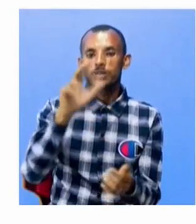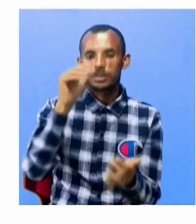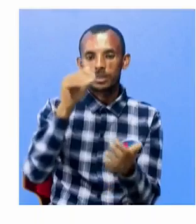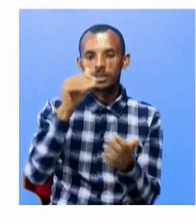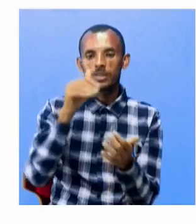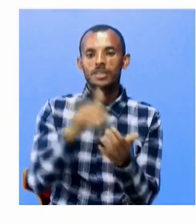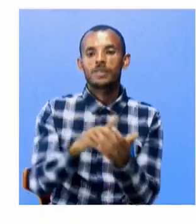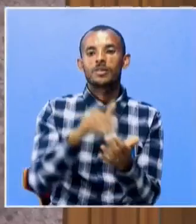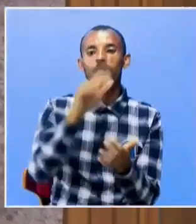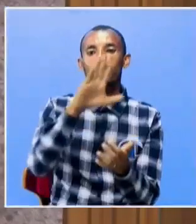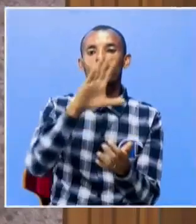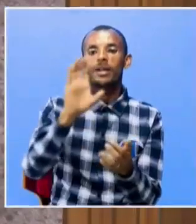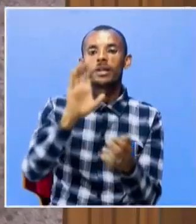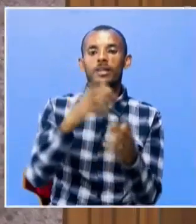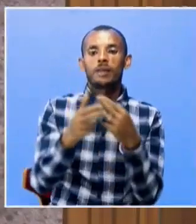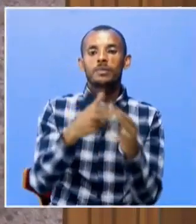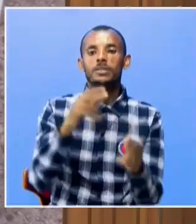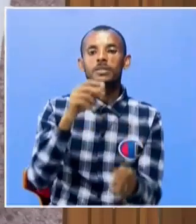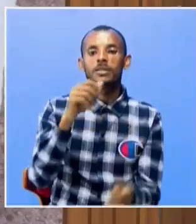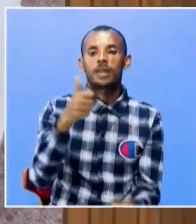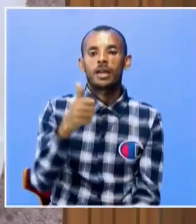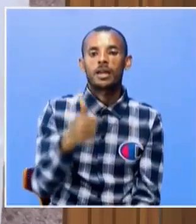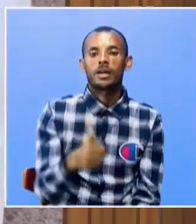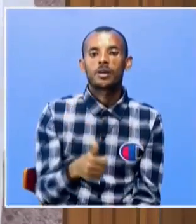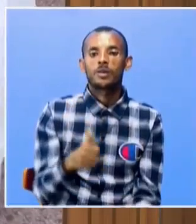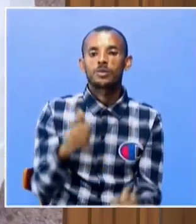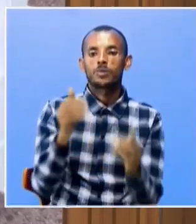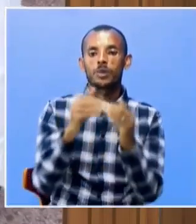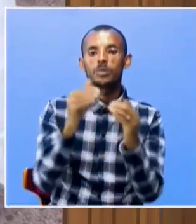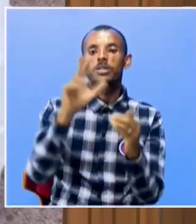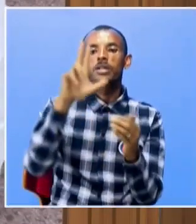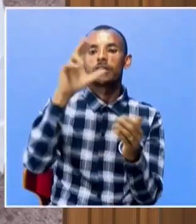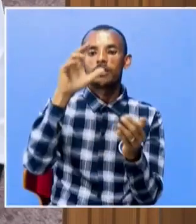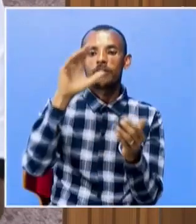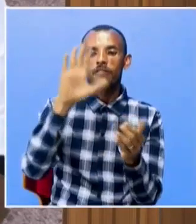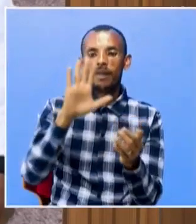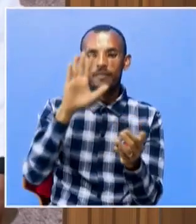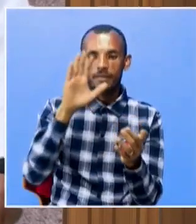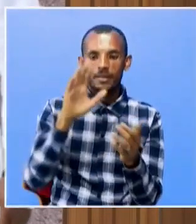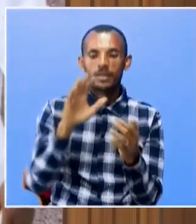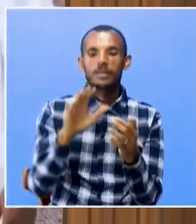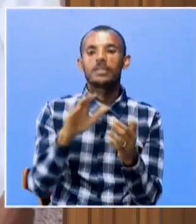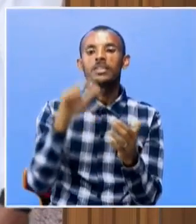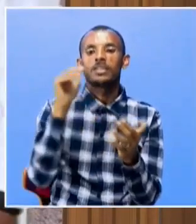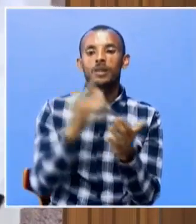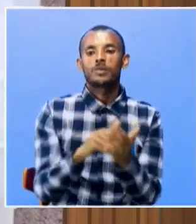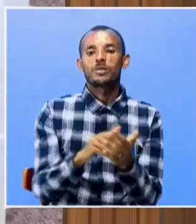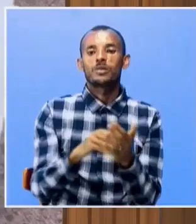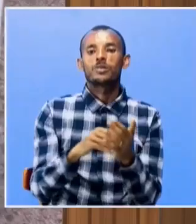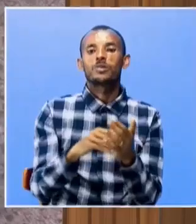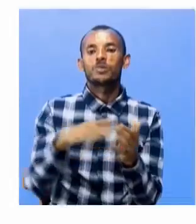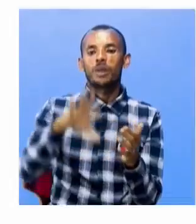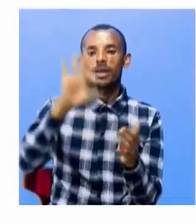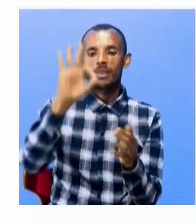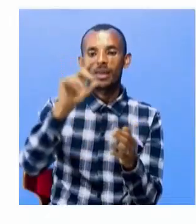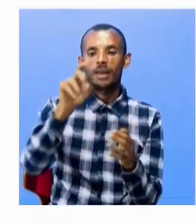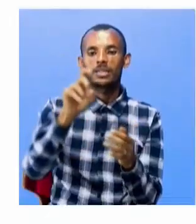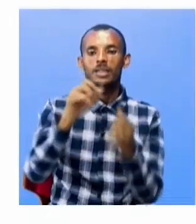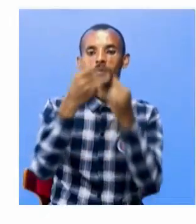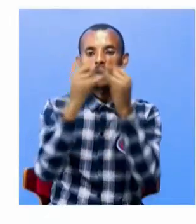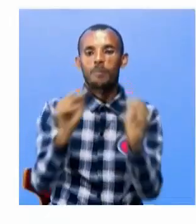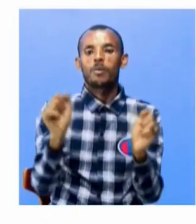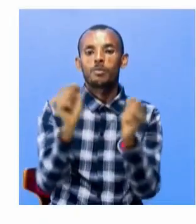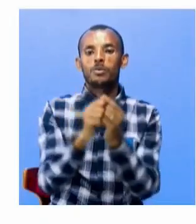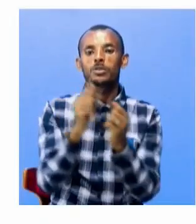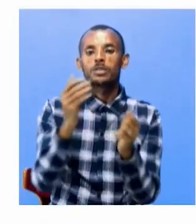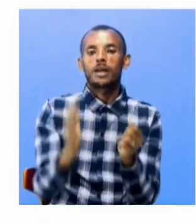3,530, that is 35,000. And then to find x, let's divide both